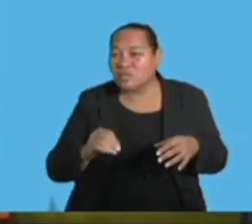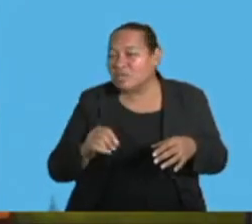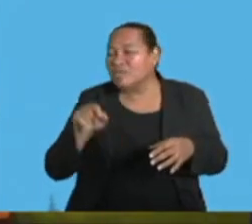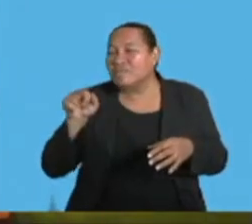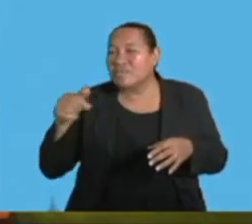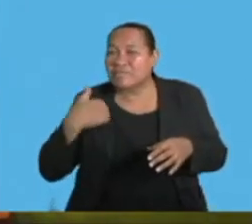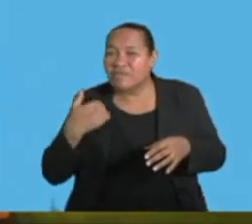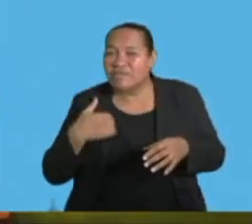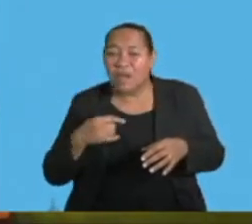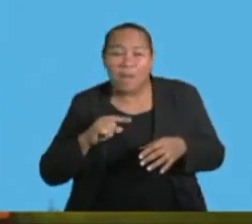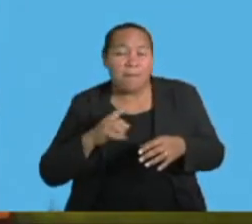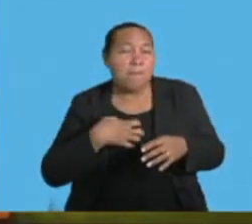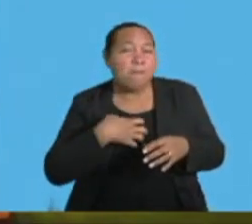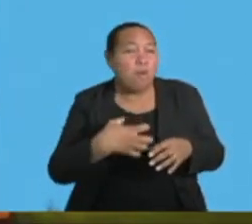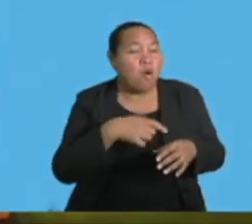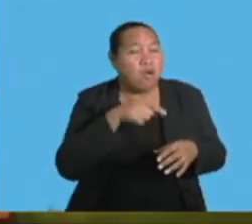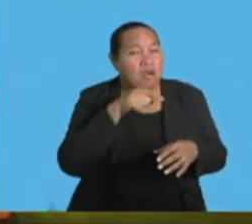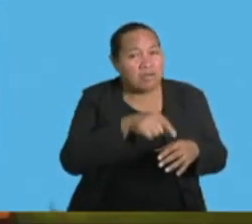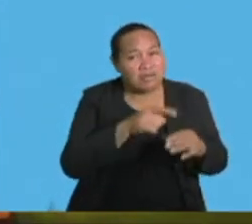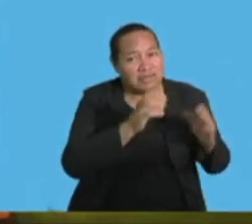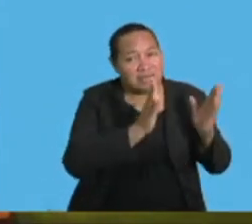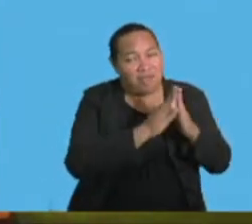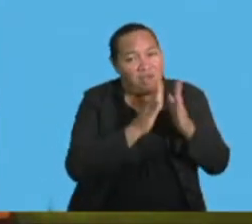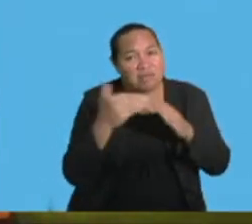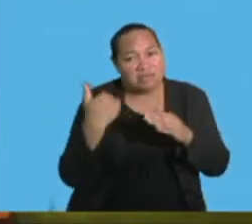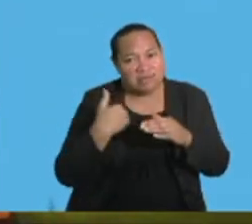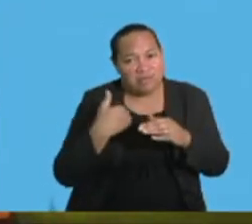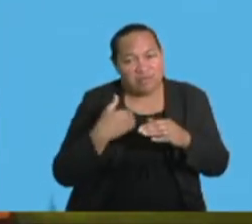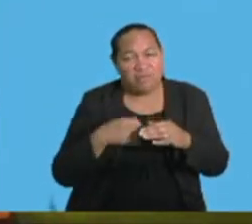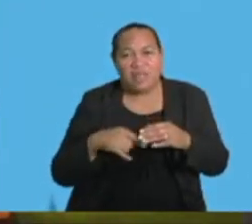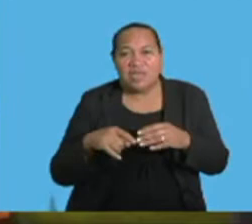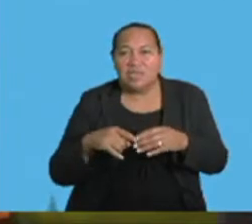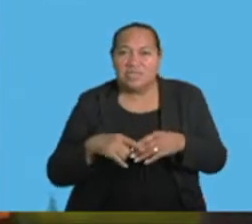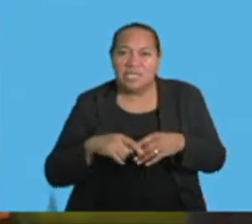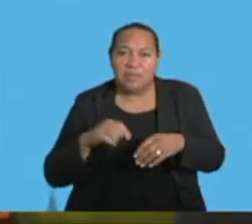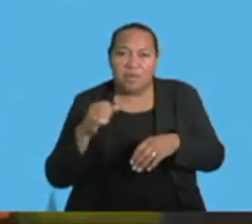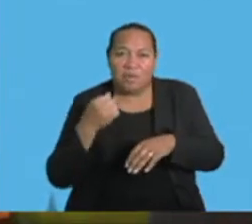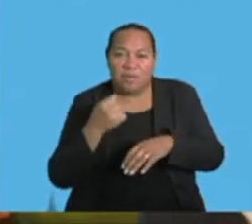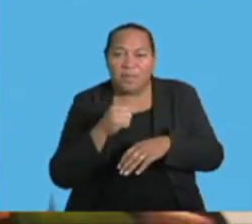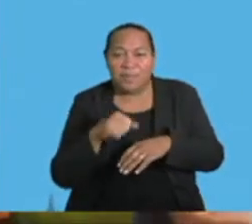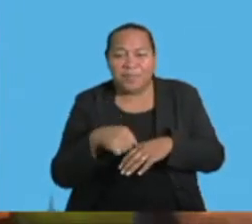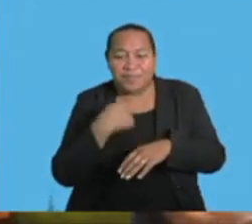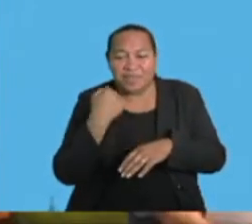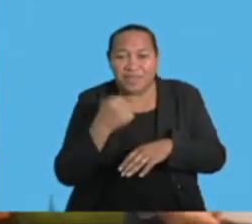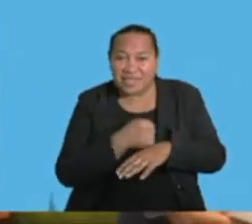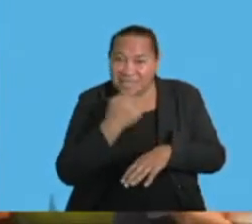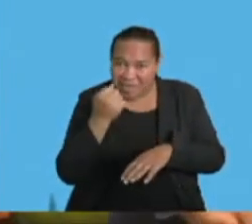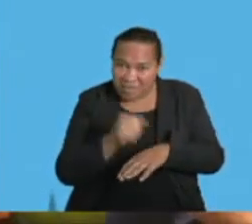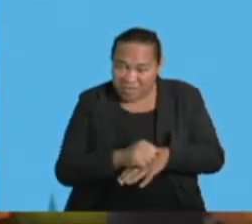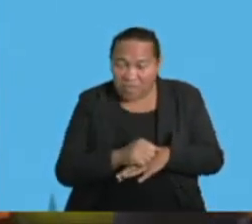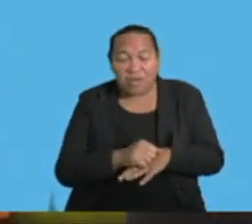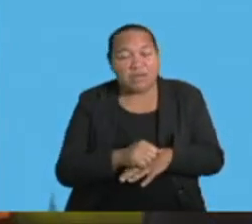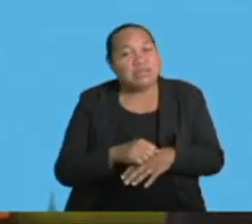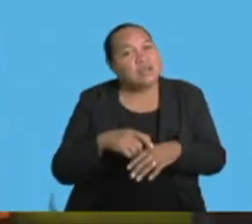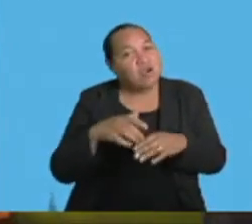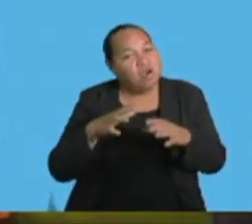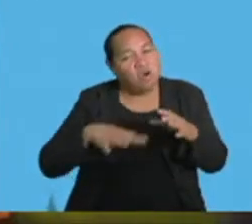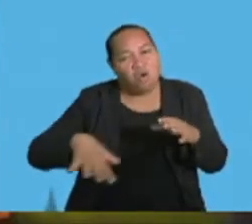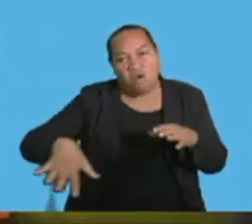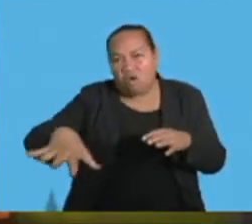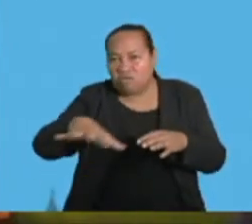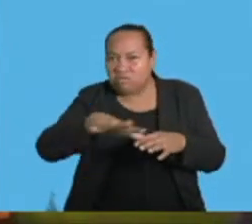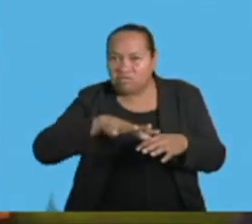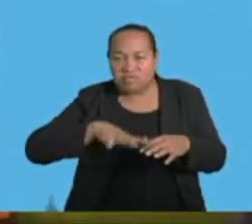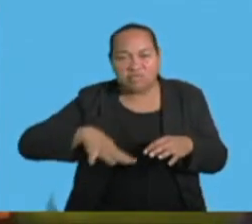urban areas. And we have a number of countries. I mean, a single country like Singapore, of course, the entire population live in the urban area itself, because the entire